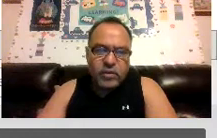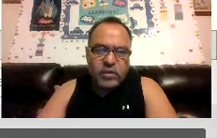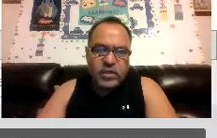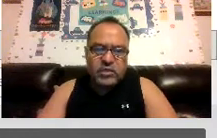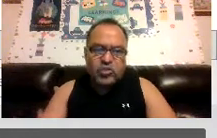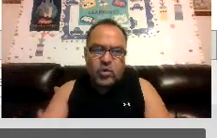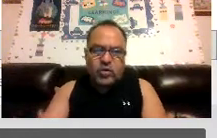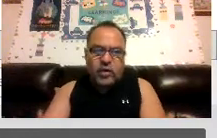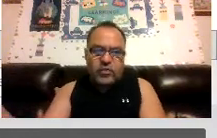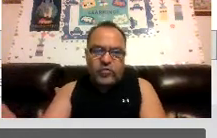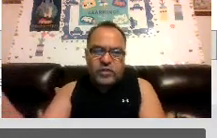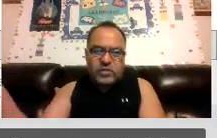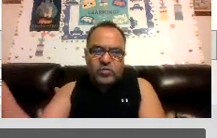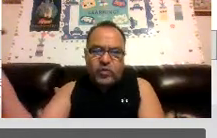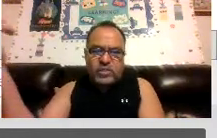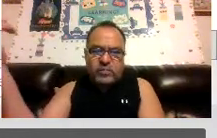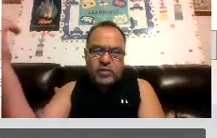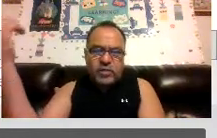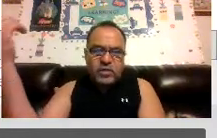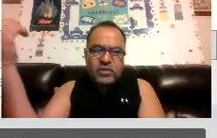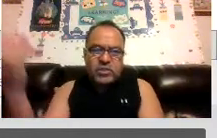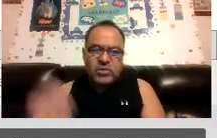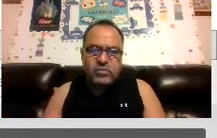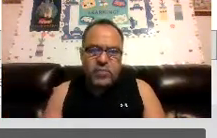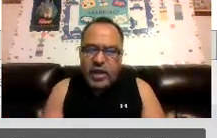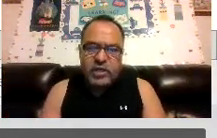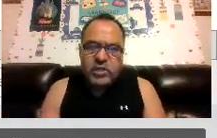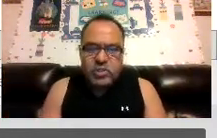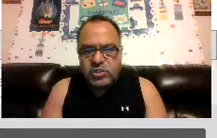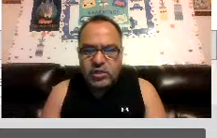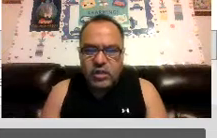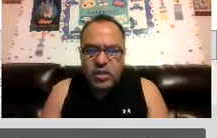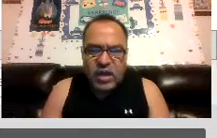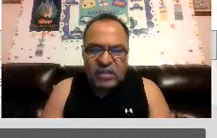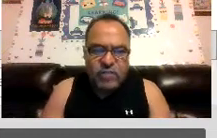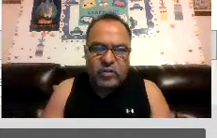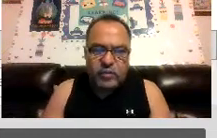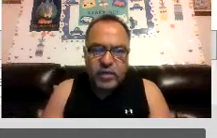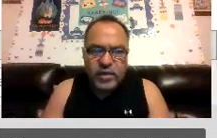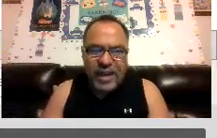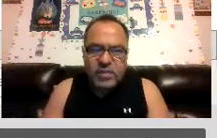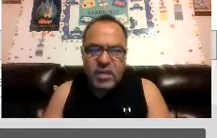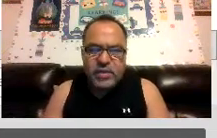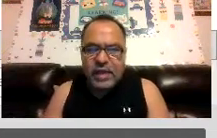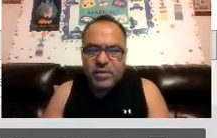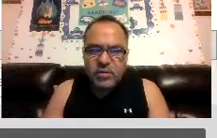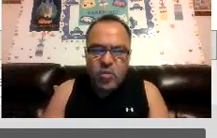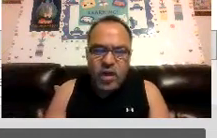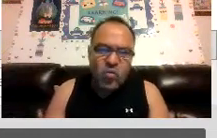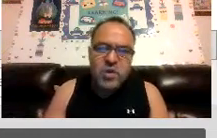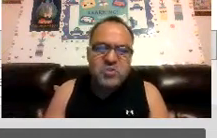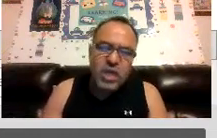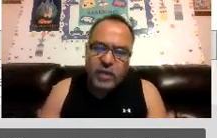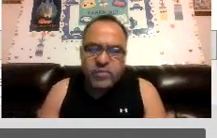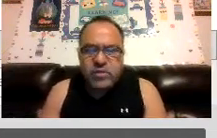in. Tala swung around to face him. These stones are mine, she shouted. I found them, and I'm keeping them, no